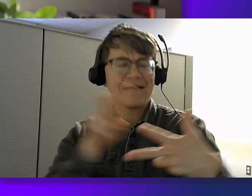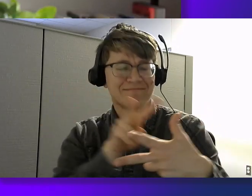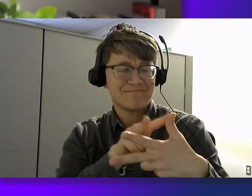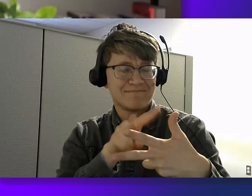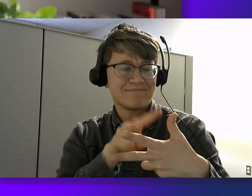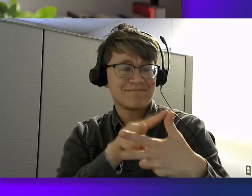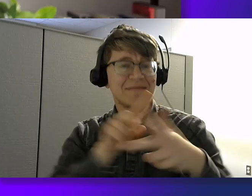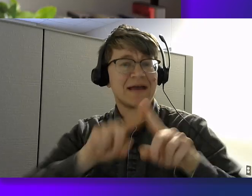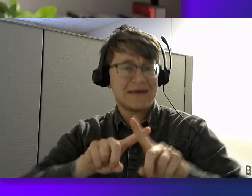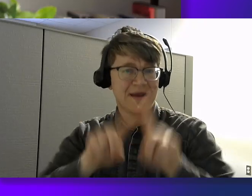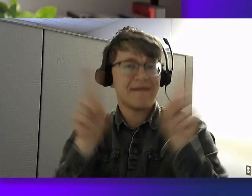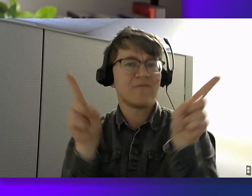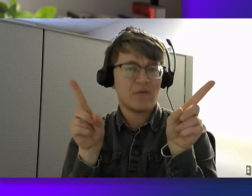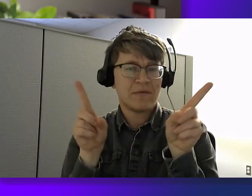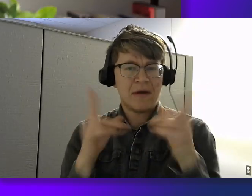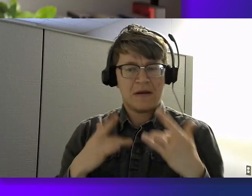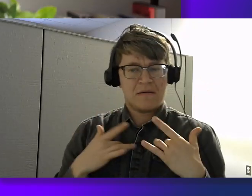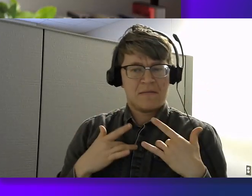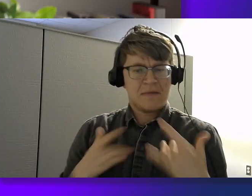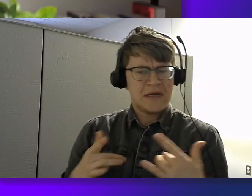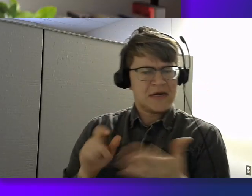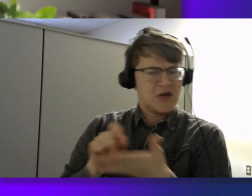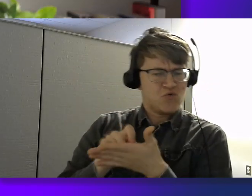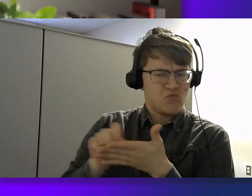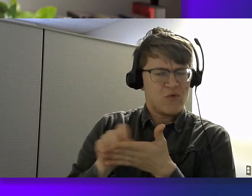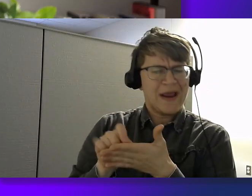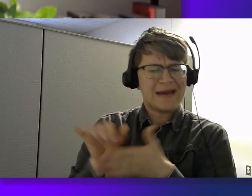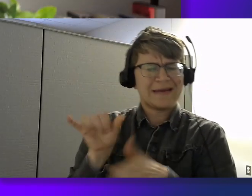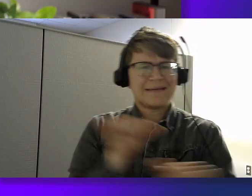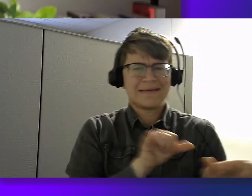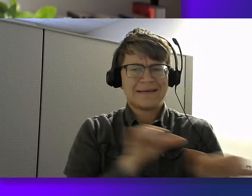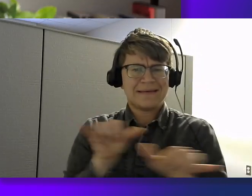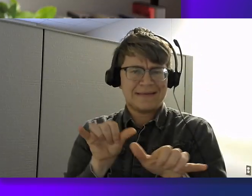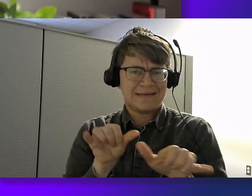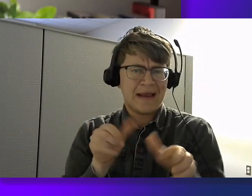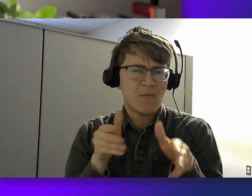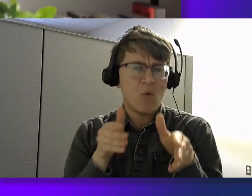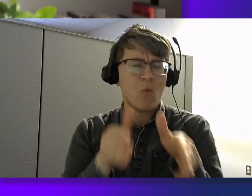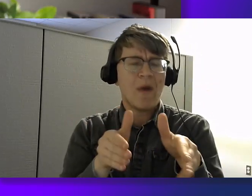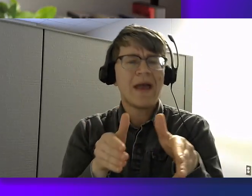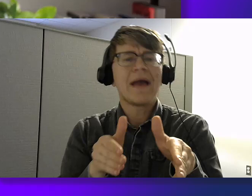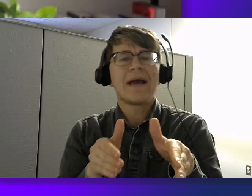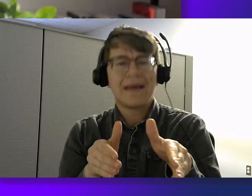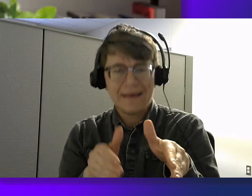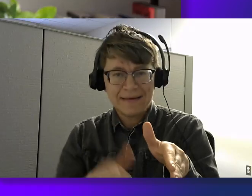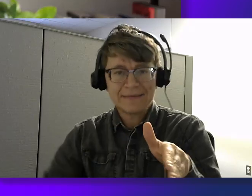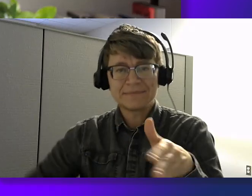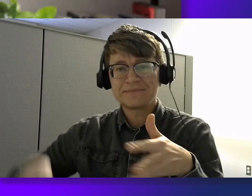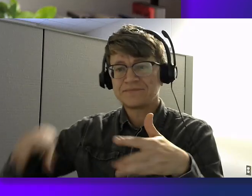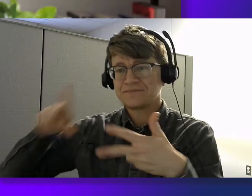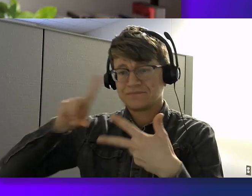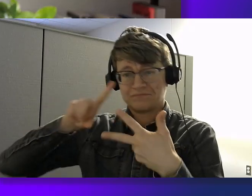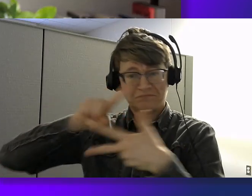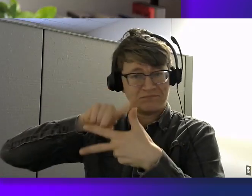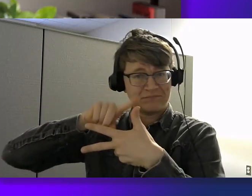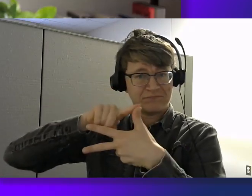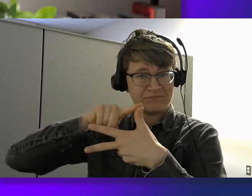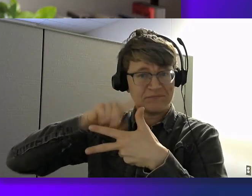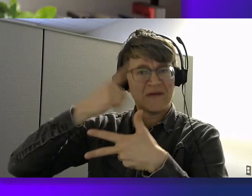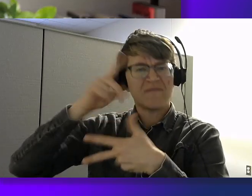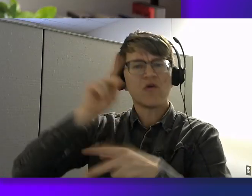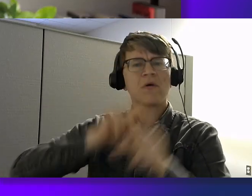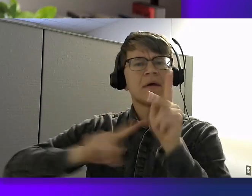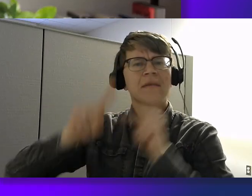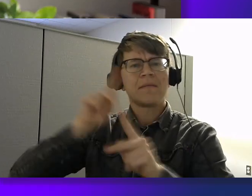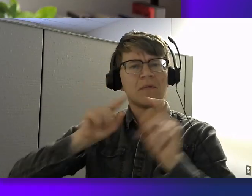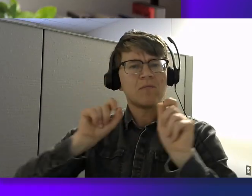different things, but they're often written in the same way. Your heading tag is meant for people who are already on your site to tell them what a given page is